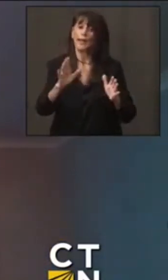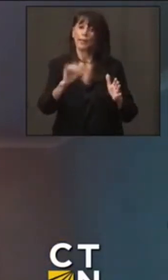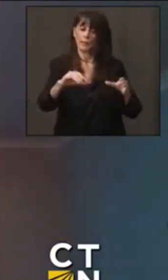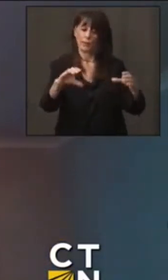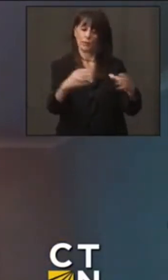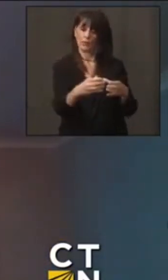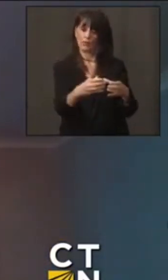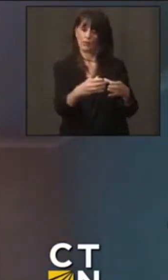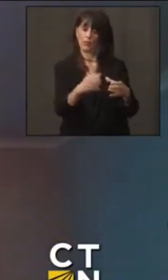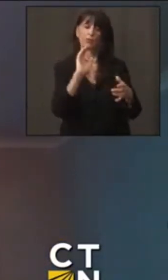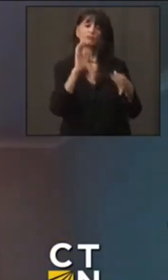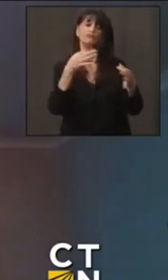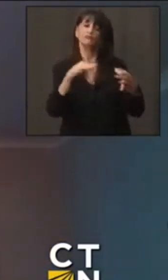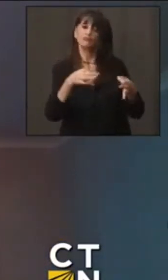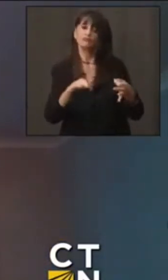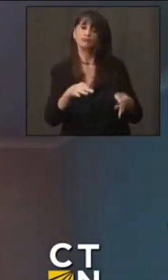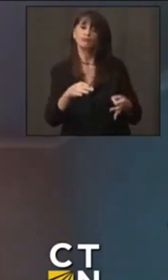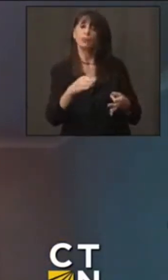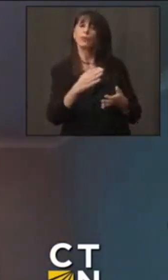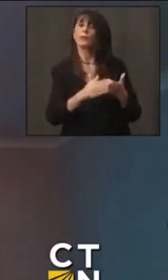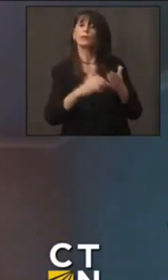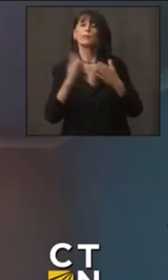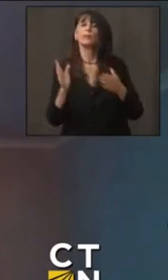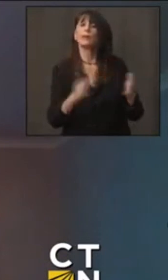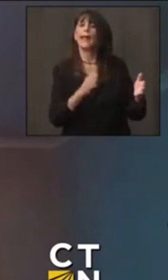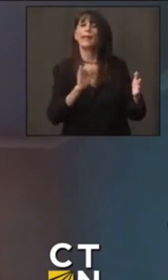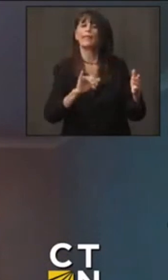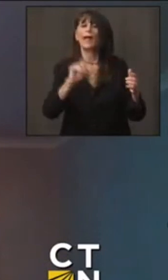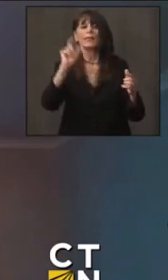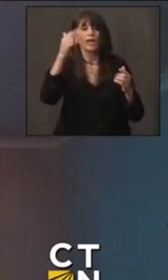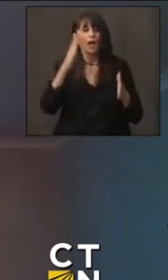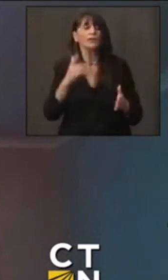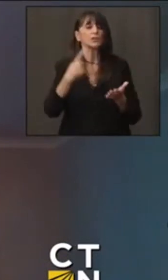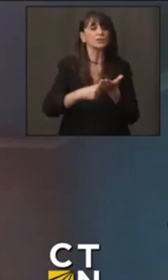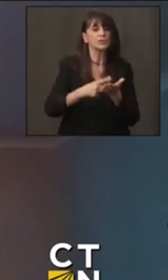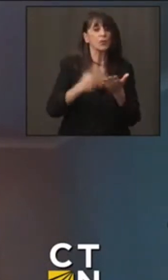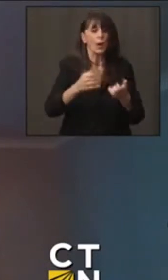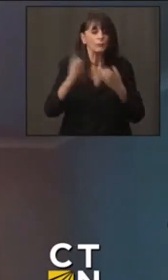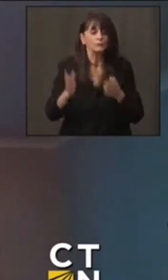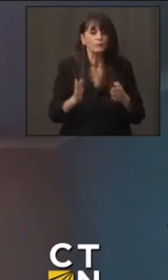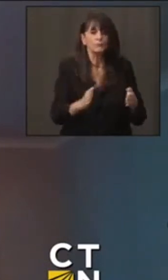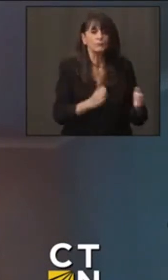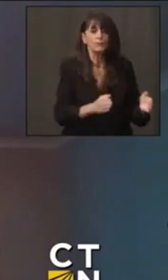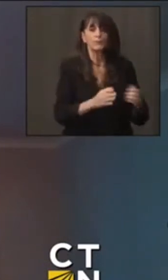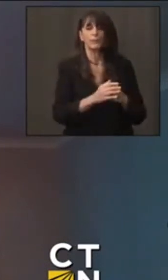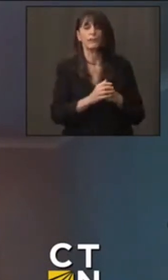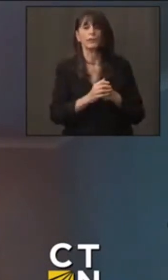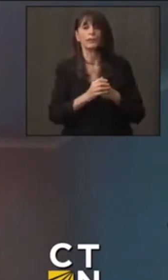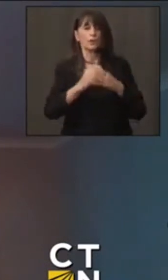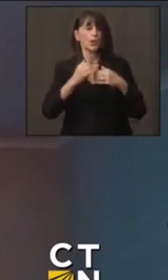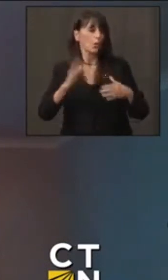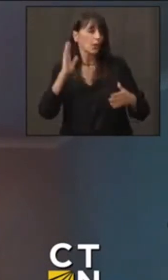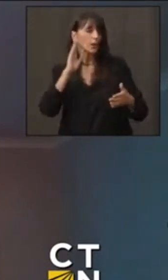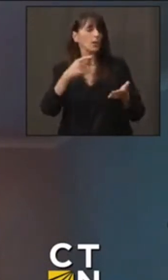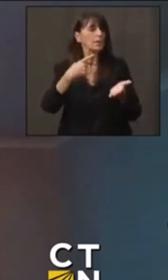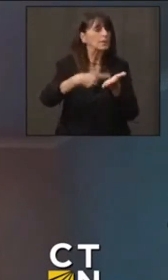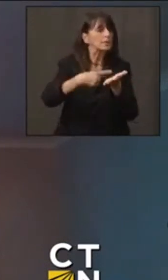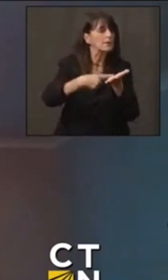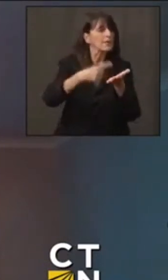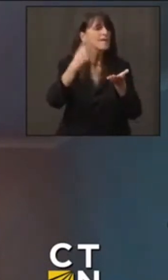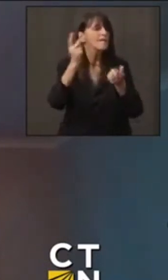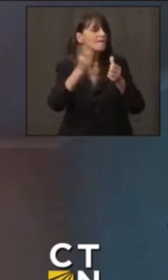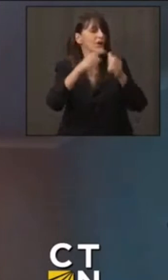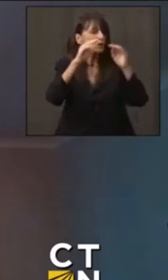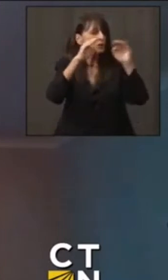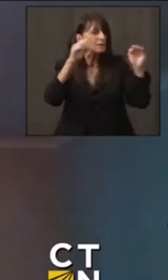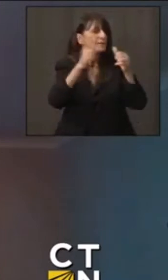members know some of the framework that the governor was just discussing. We'll discuss at a high level the contents of our initial draft